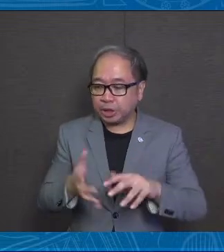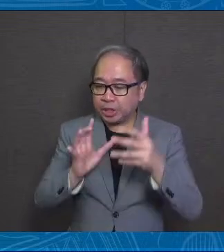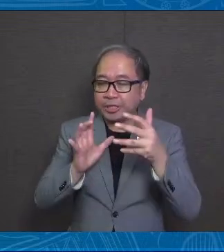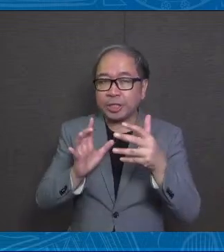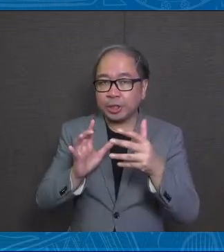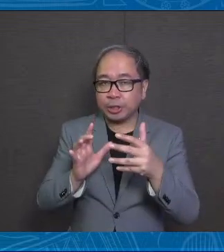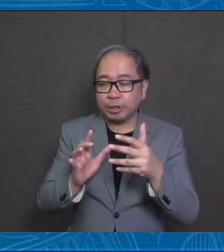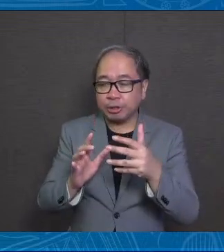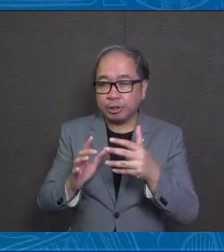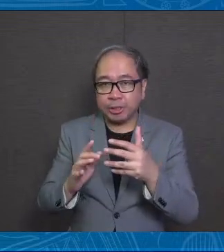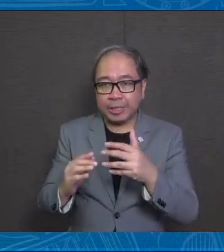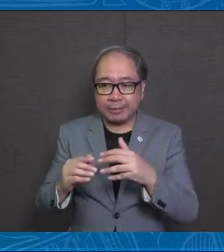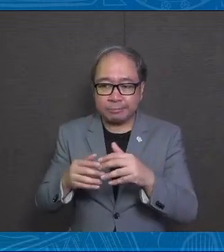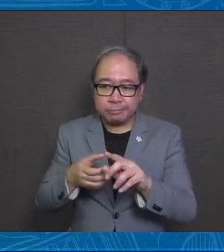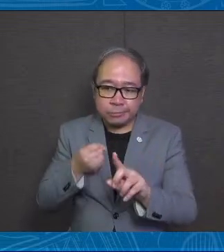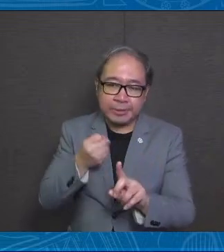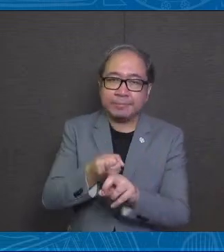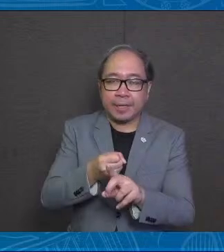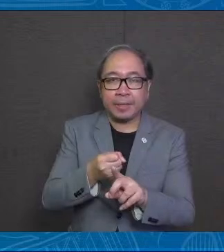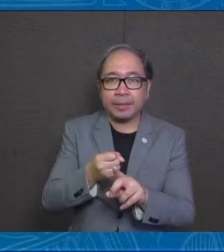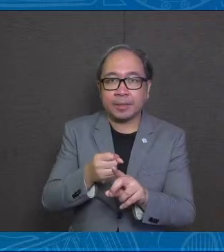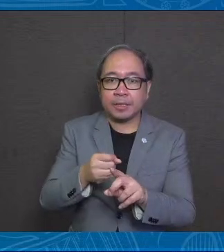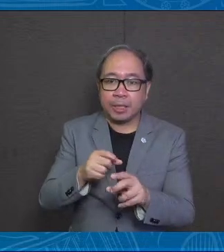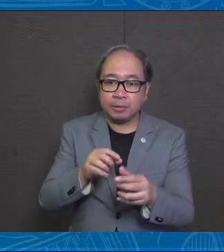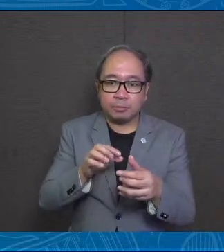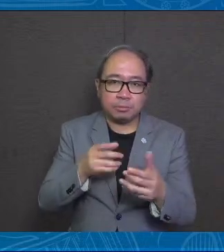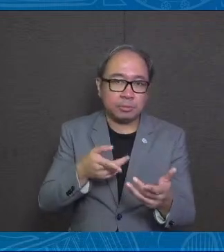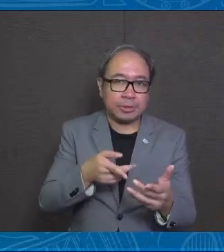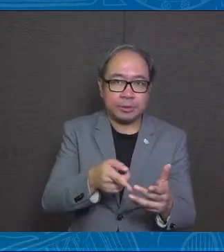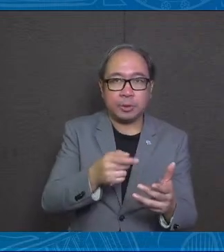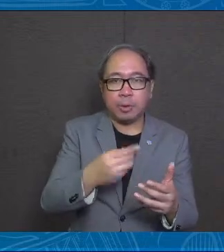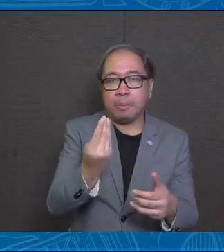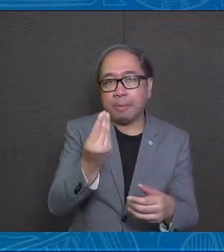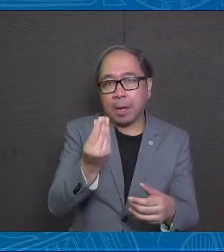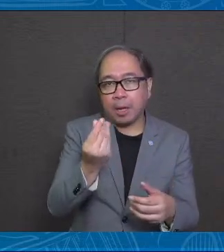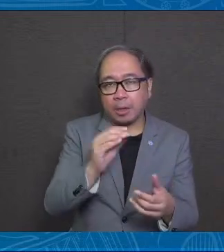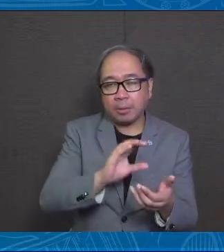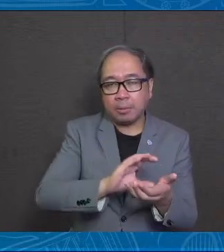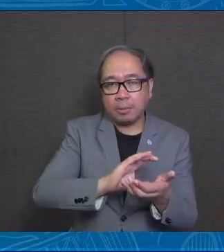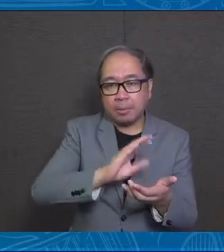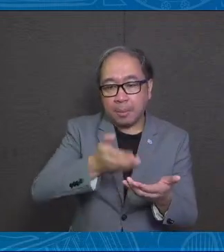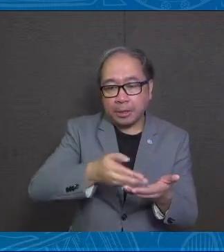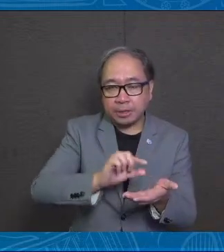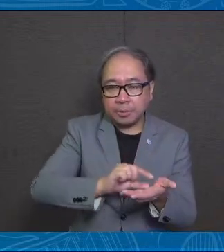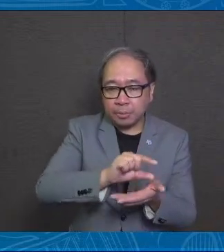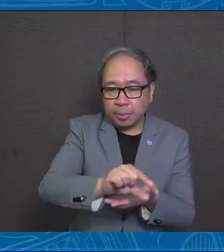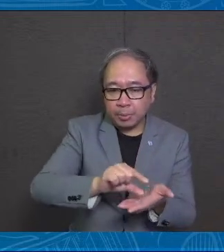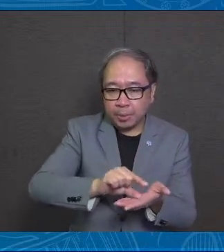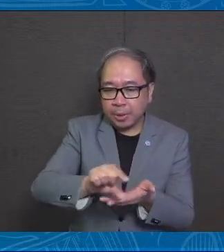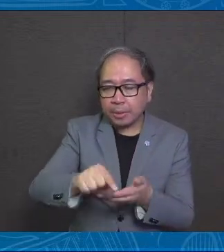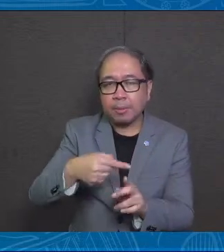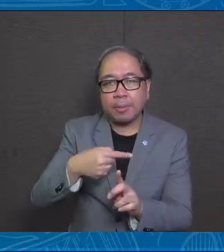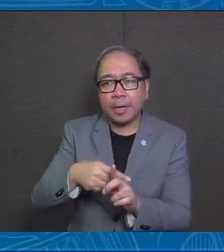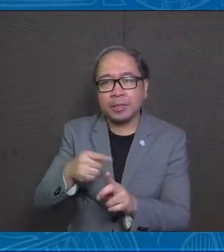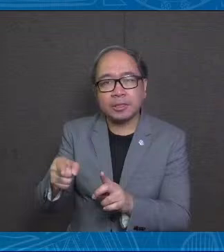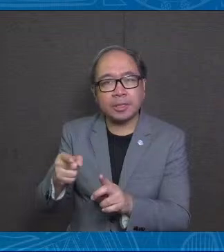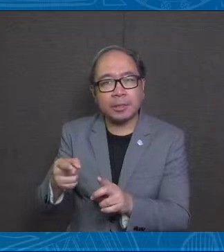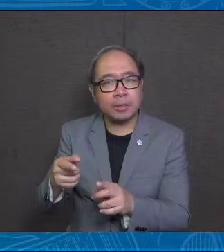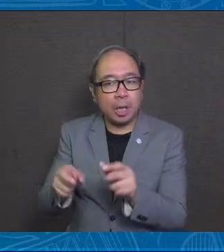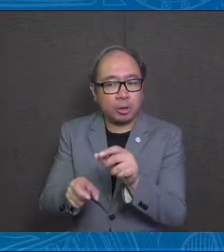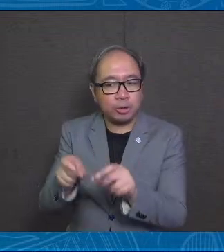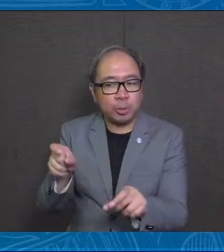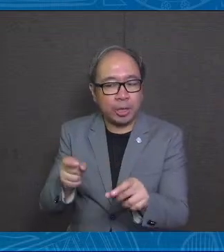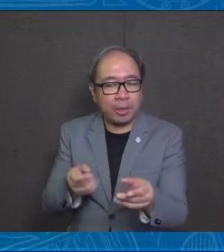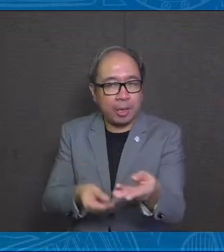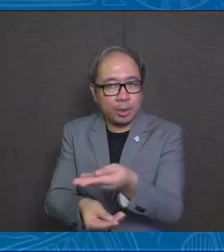increased risk to the budget and also to social and economic aspect, we try to incorporate